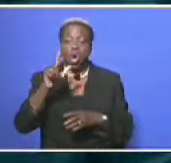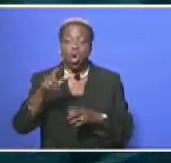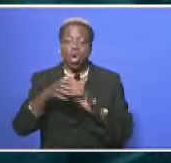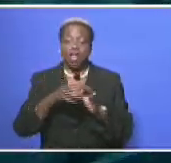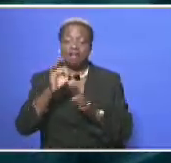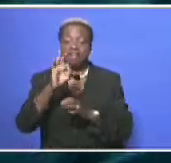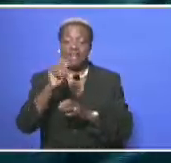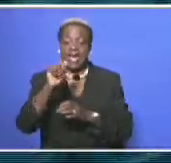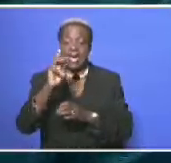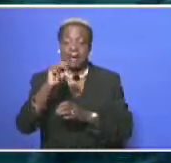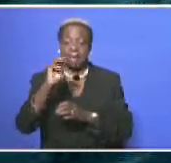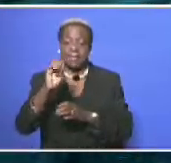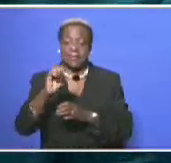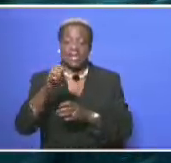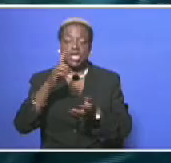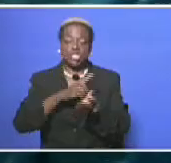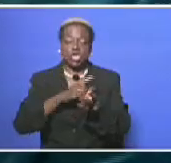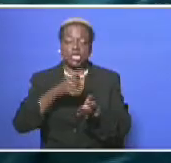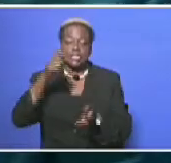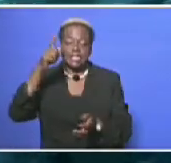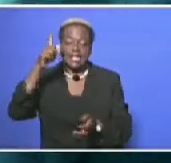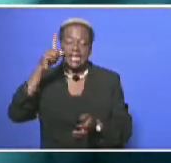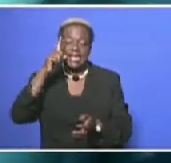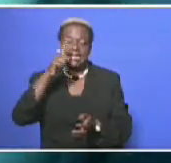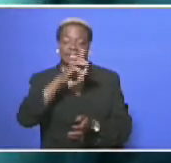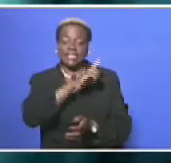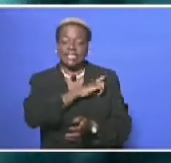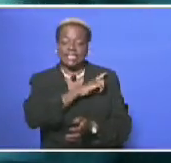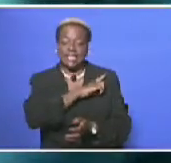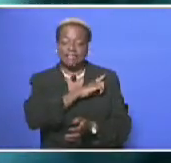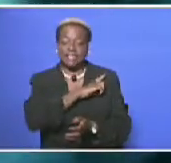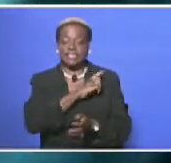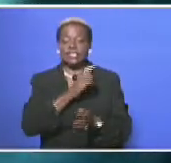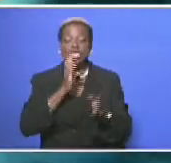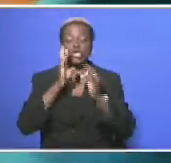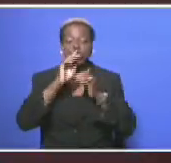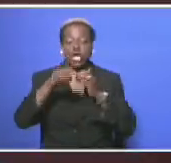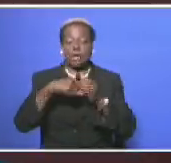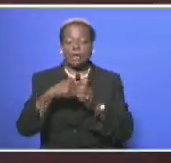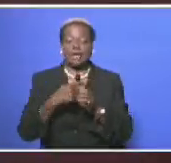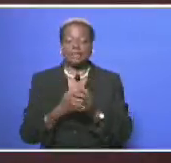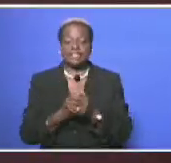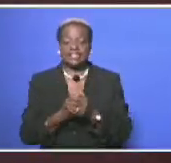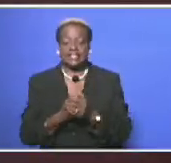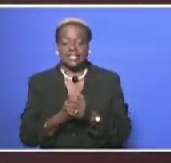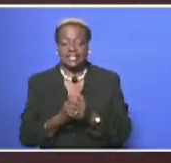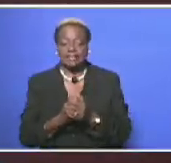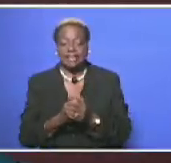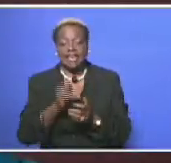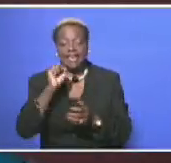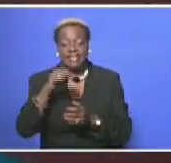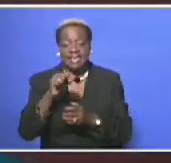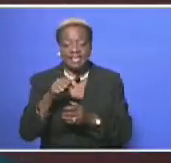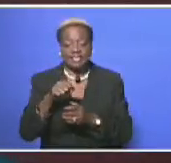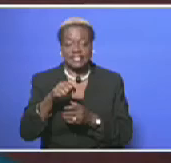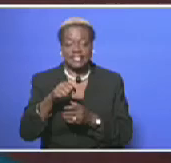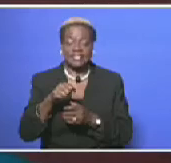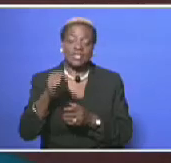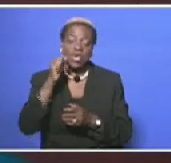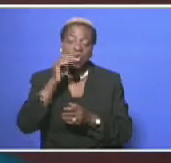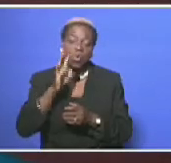being a trailblazer for female athletes, not only in volleyball, but sports in general. Indeed, and